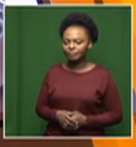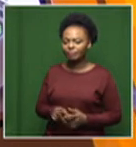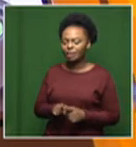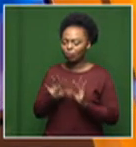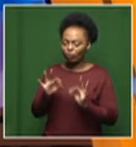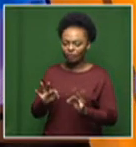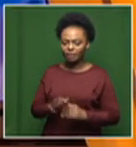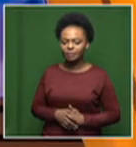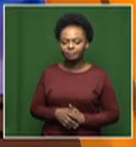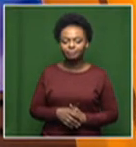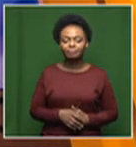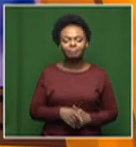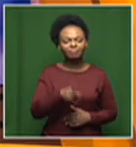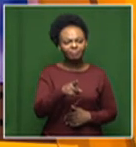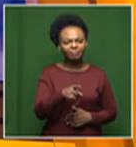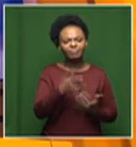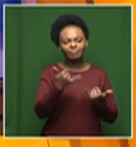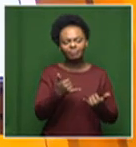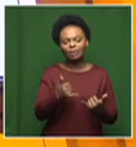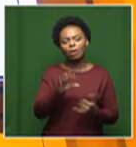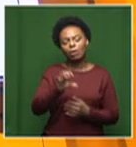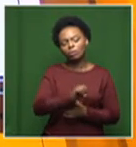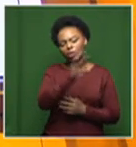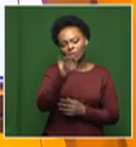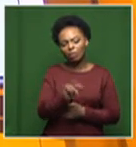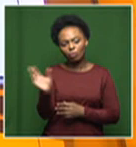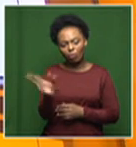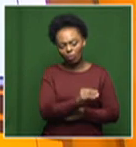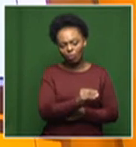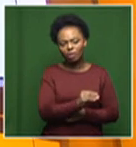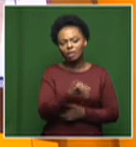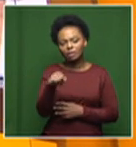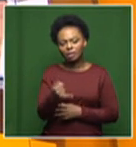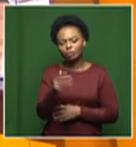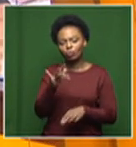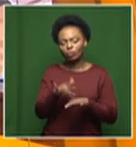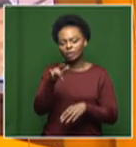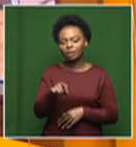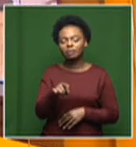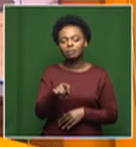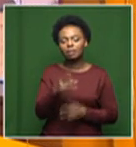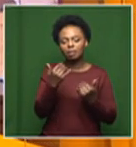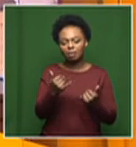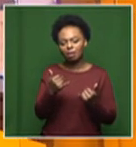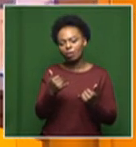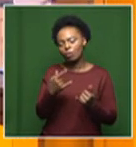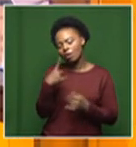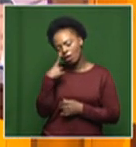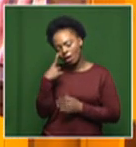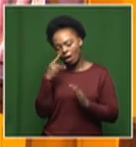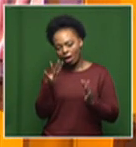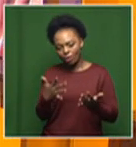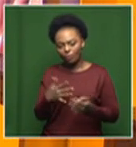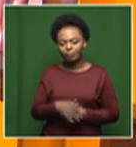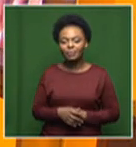So SABC has reassured all South Africans that the use of contactless payments is as secure as the traditional card systems, because